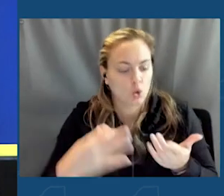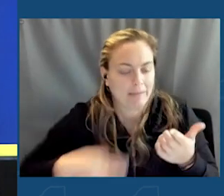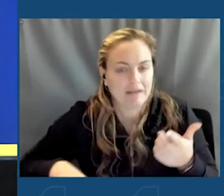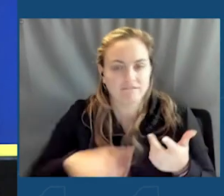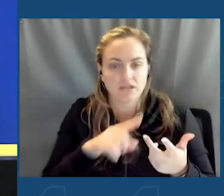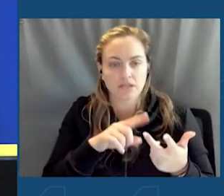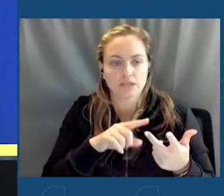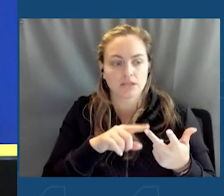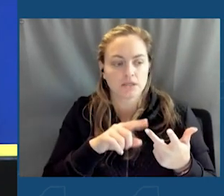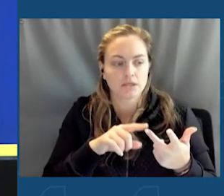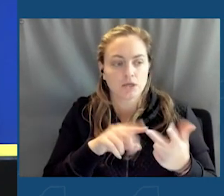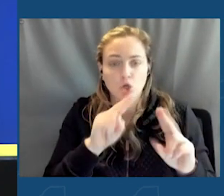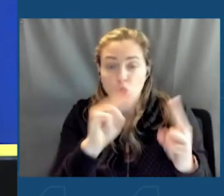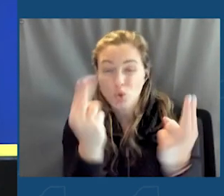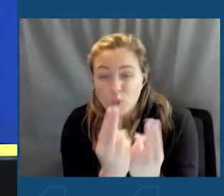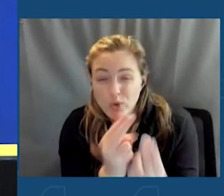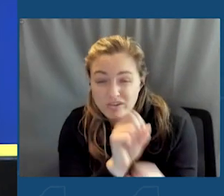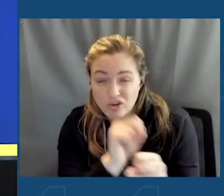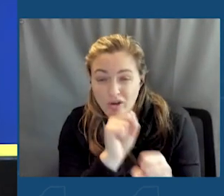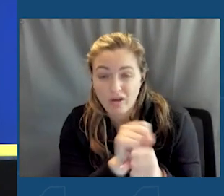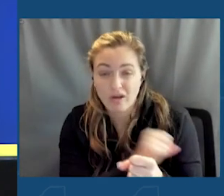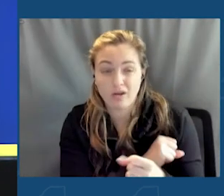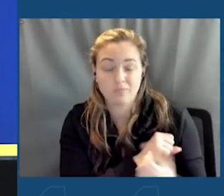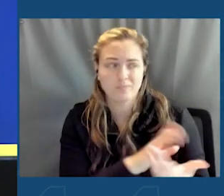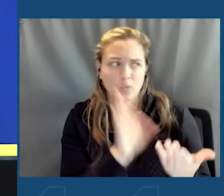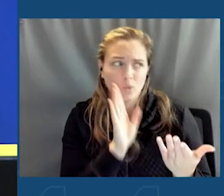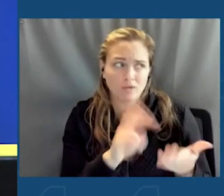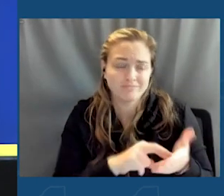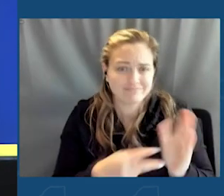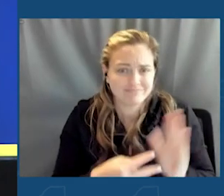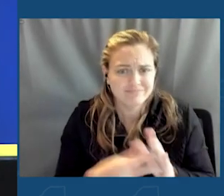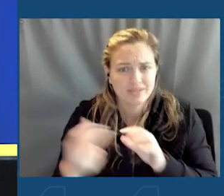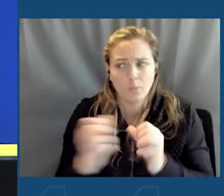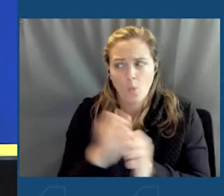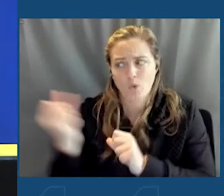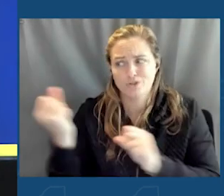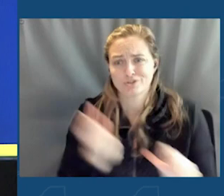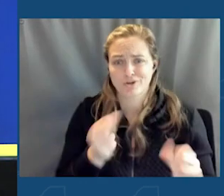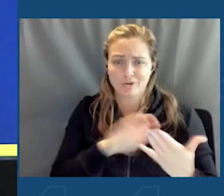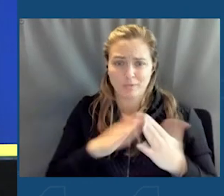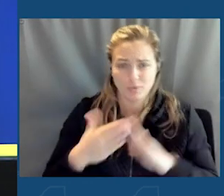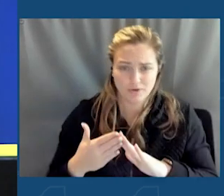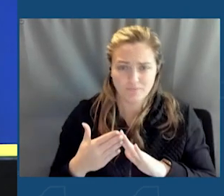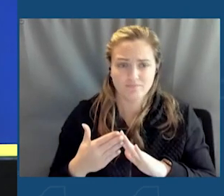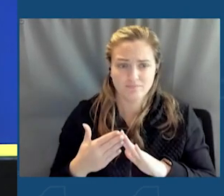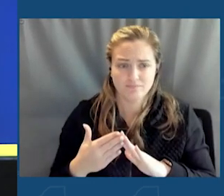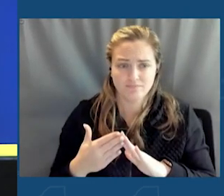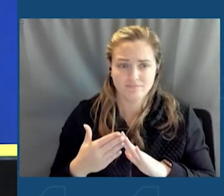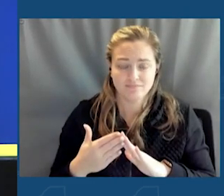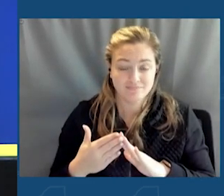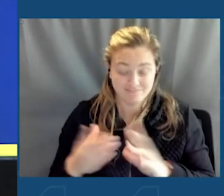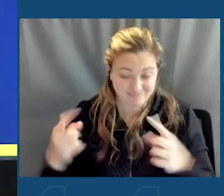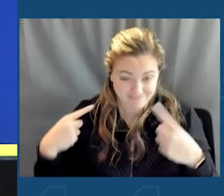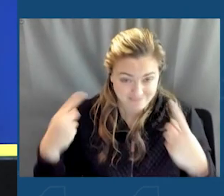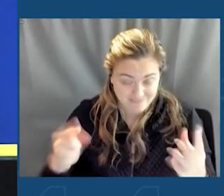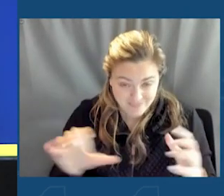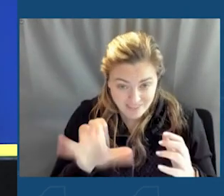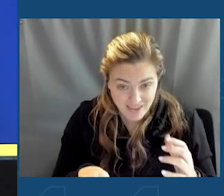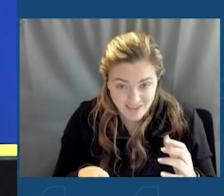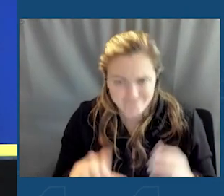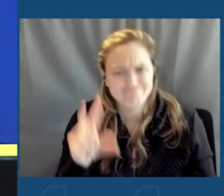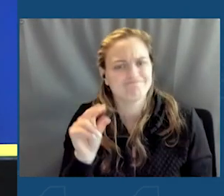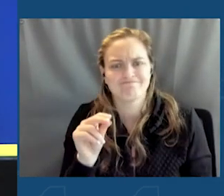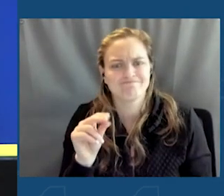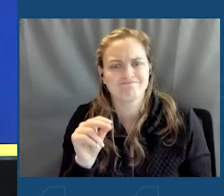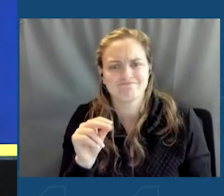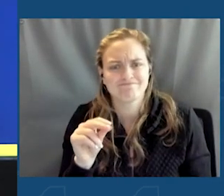that there are unionized jobs, which will ultimately strengthen our communities. That's not the way it's been done. And so, Governor, you deserve a